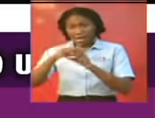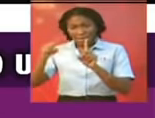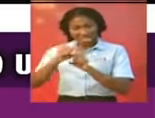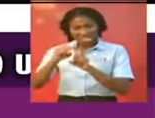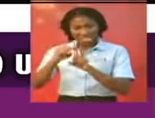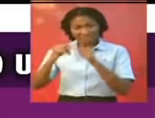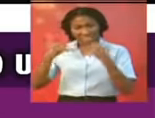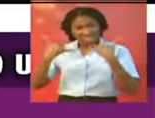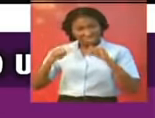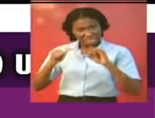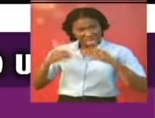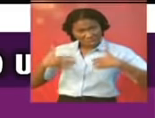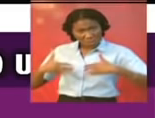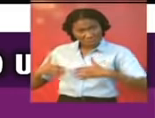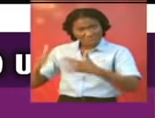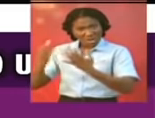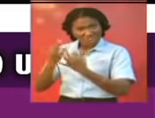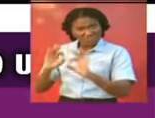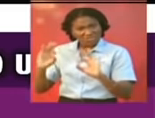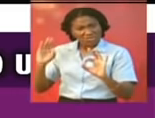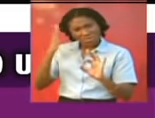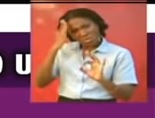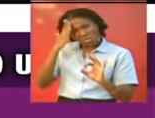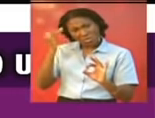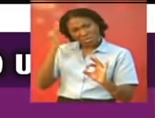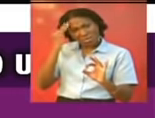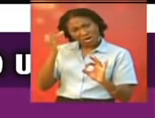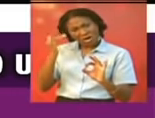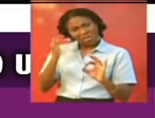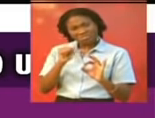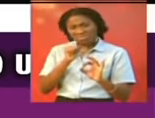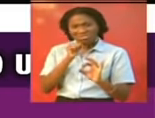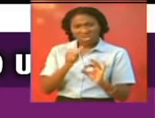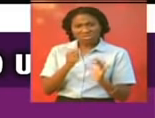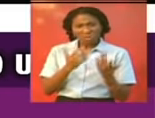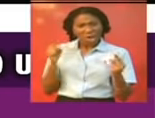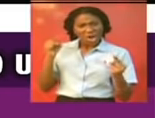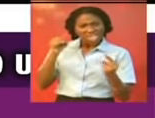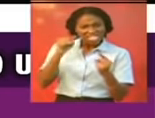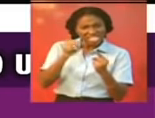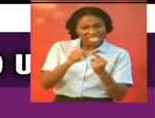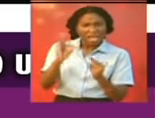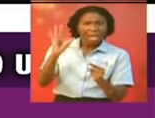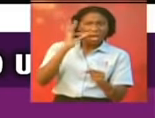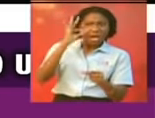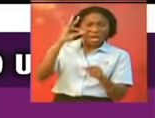longer a requirement for double negative PCR for discharge. Thank you.